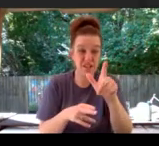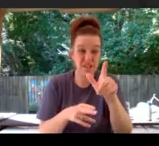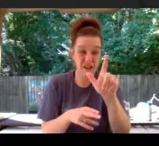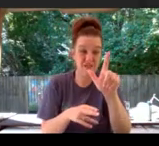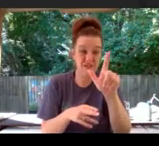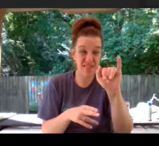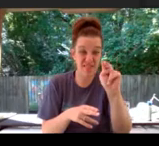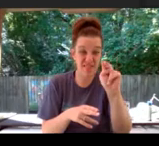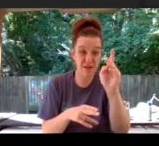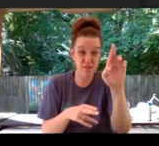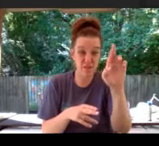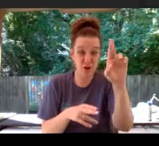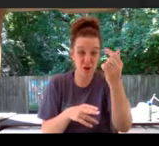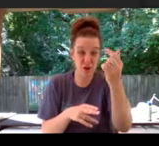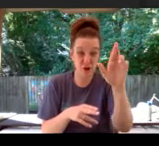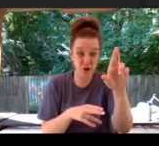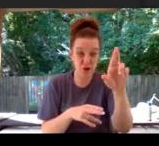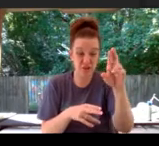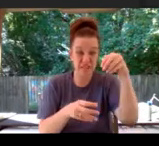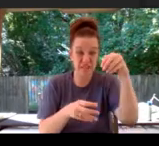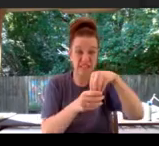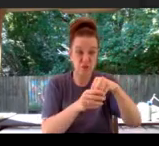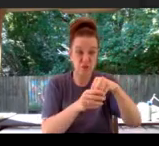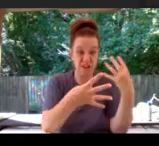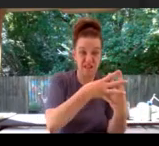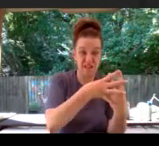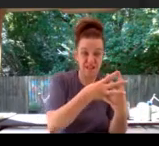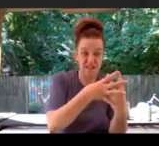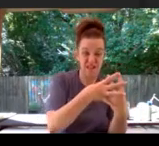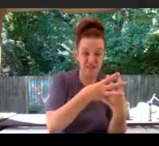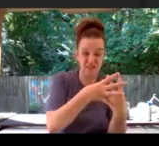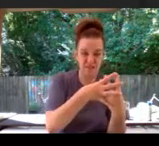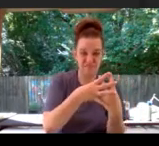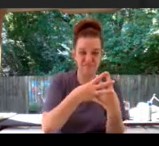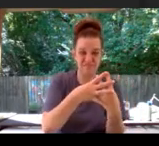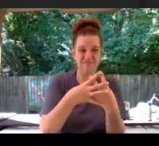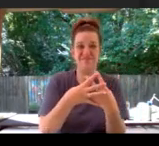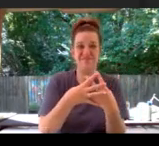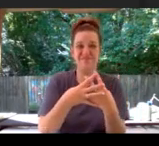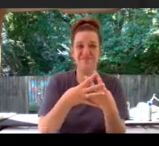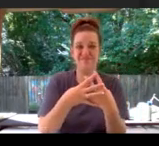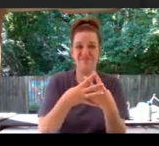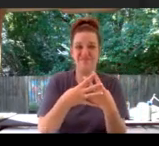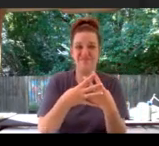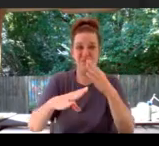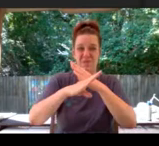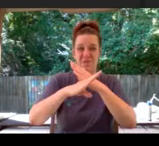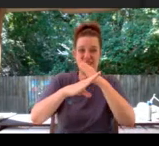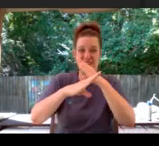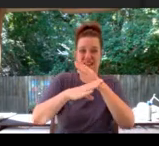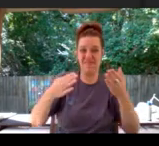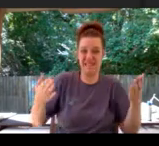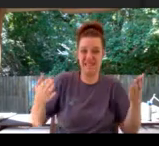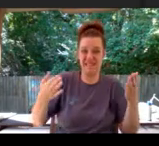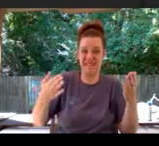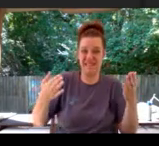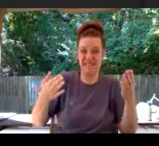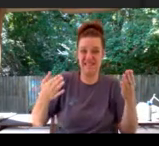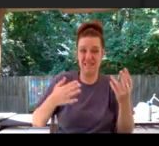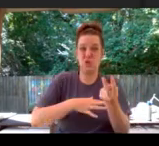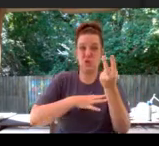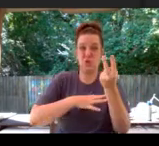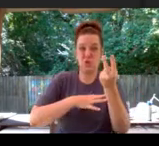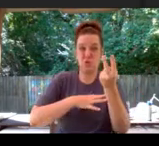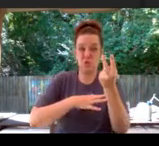into the cage. "Apply protective gear, layer two." The Terrapal 2 domed safety